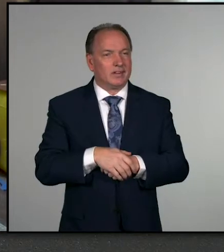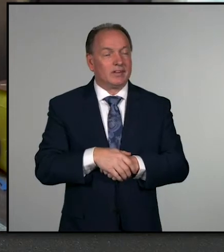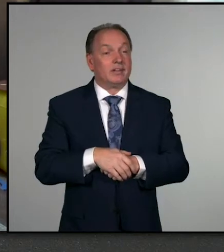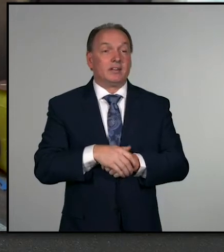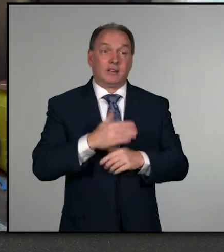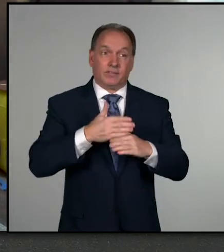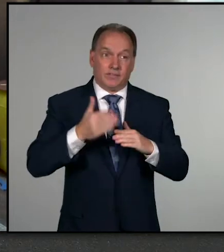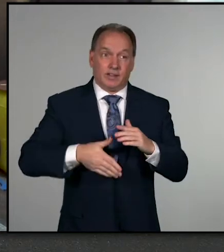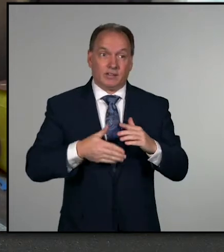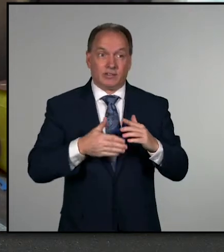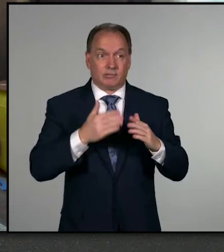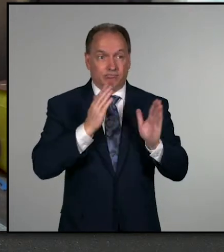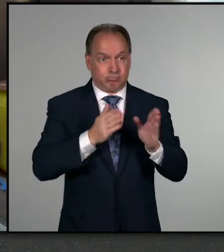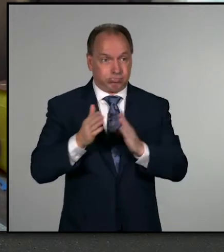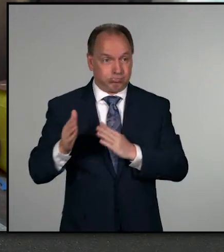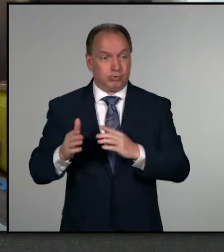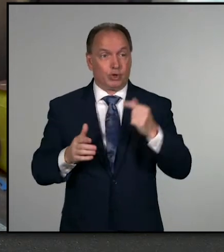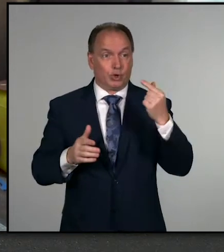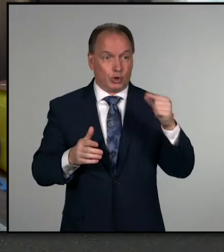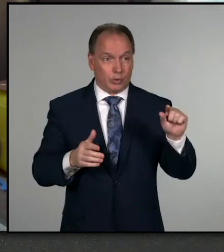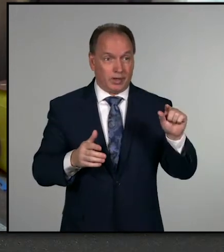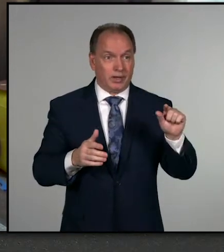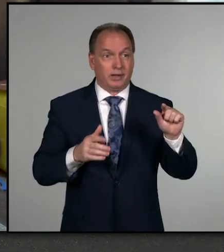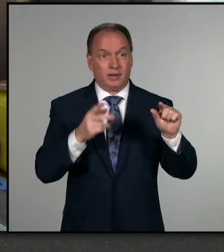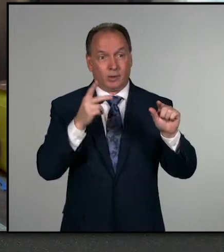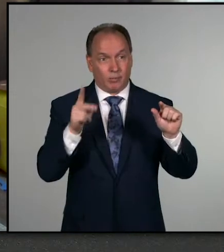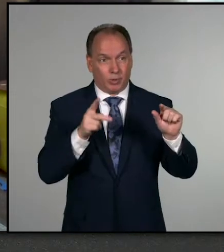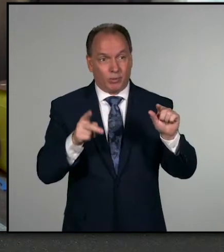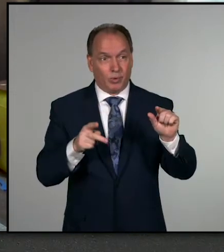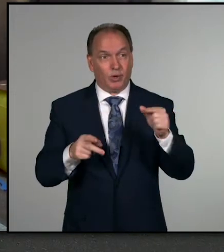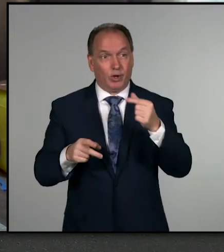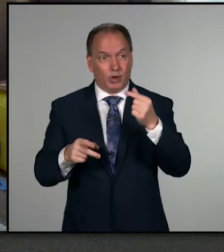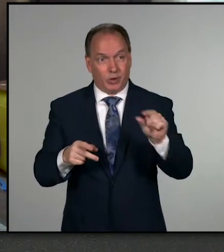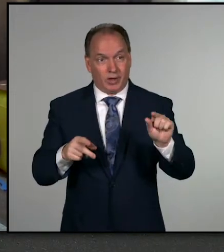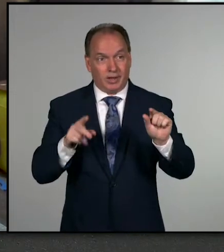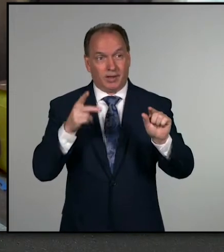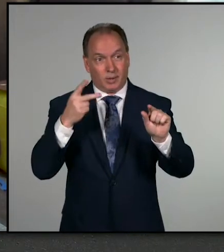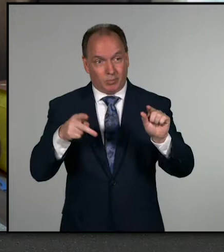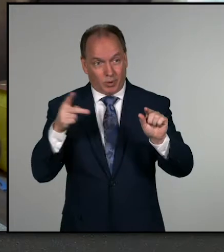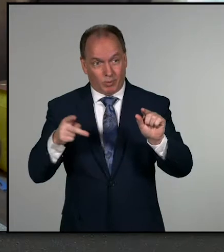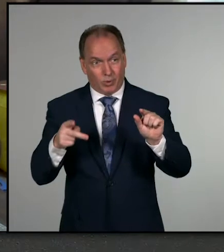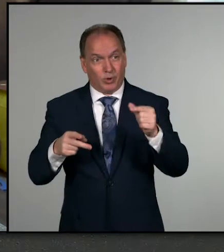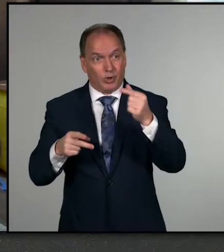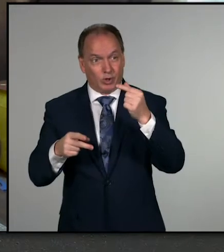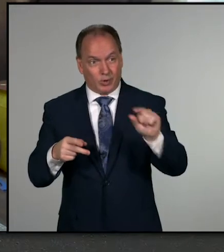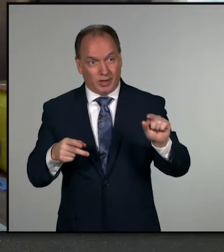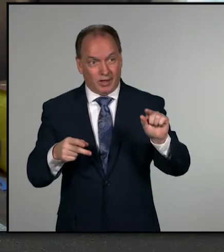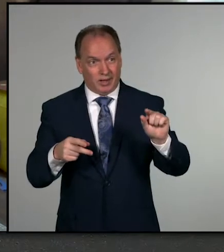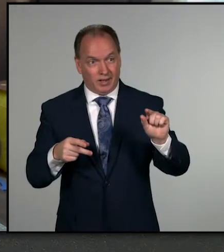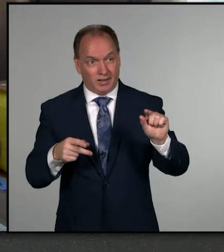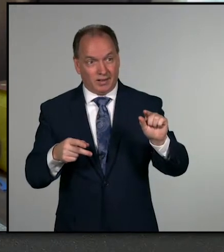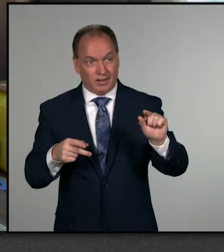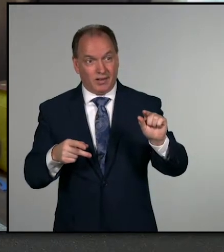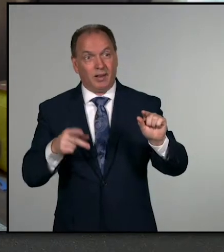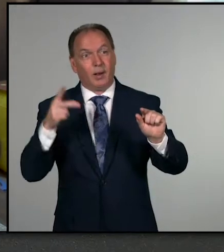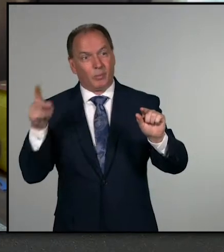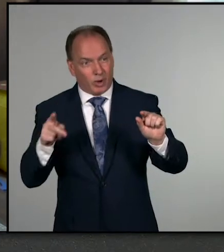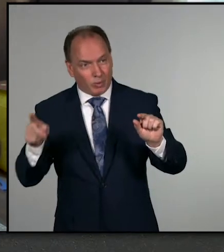Okay, I have to finish my pattern. Green, purple, green, purple, green,